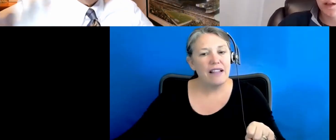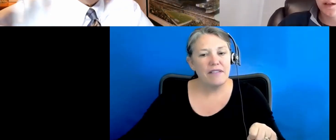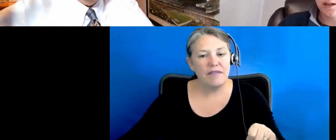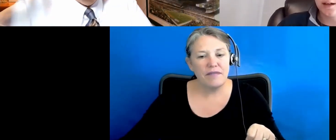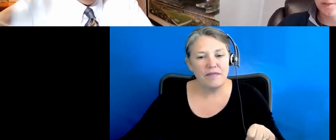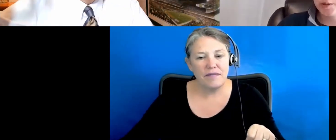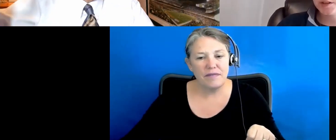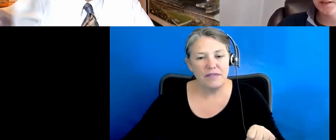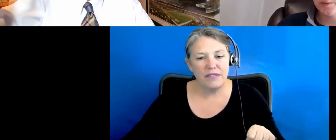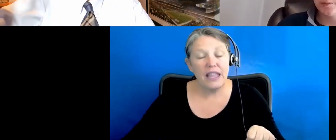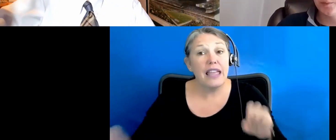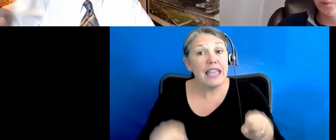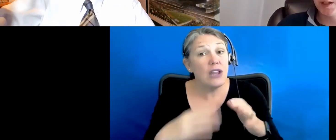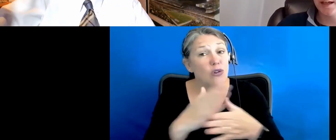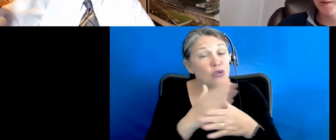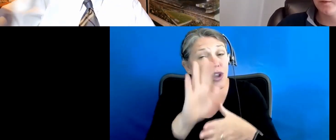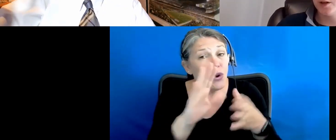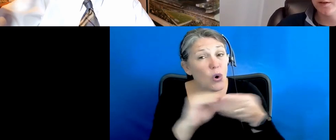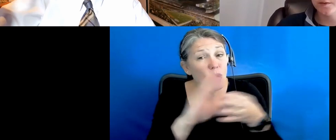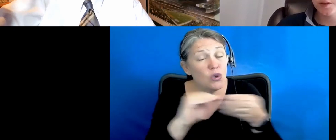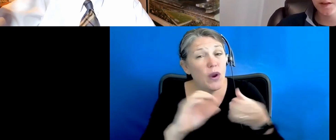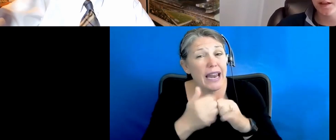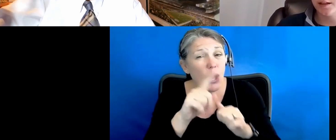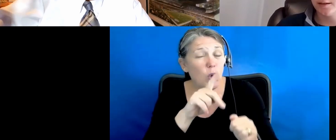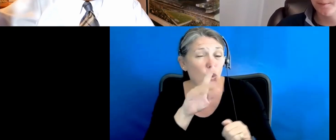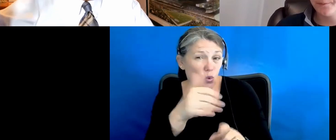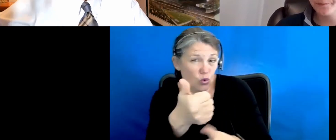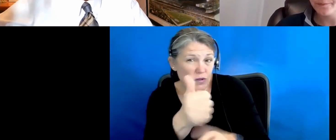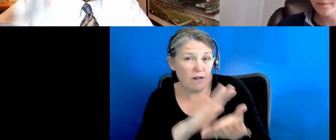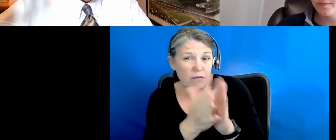you personally became involved